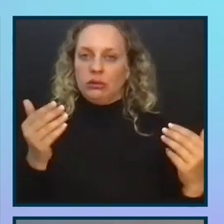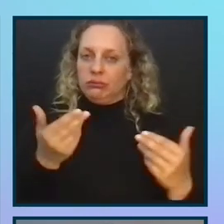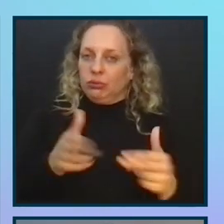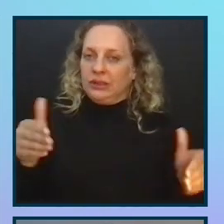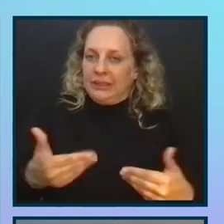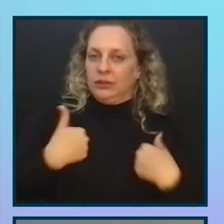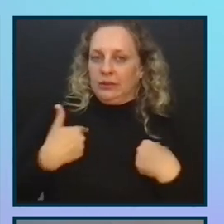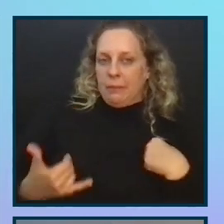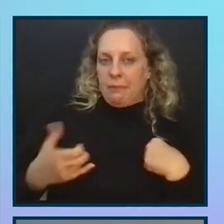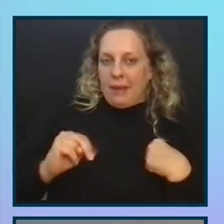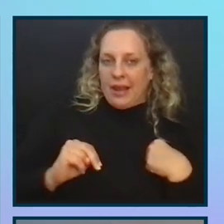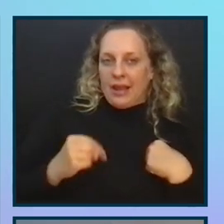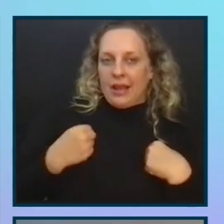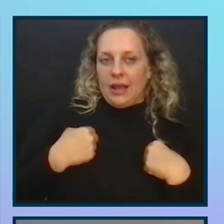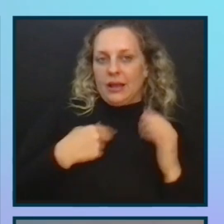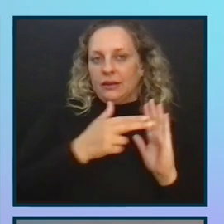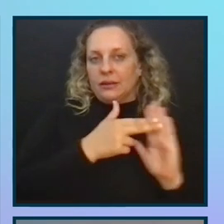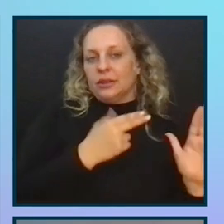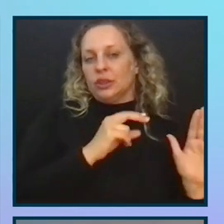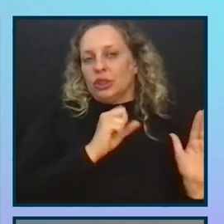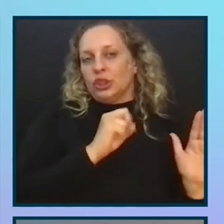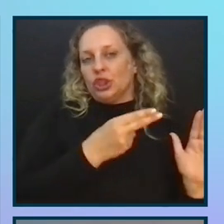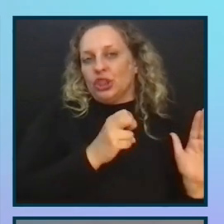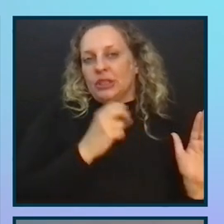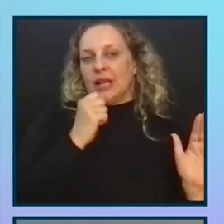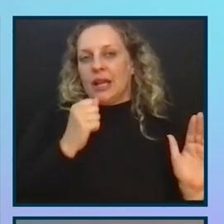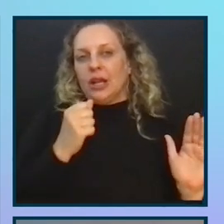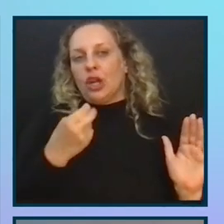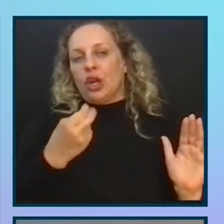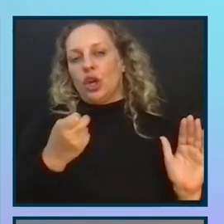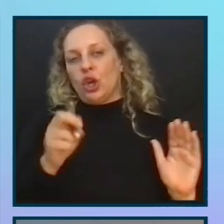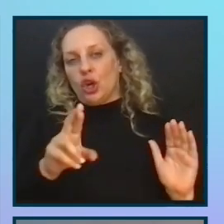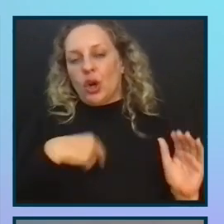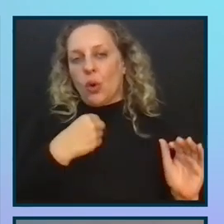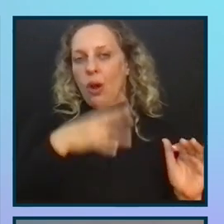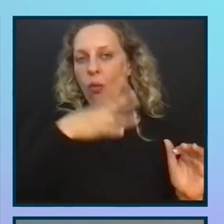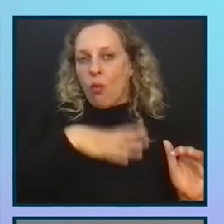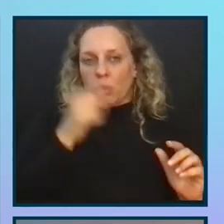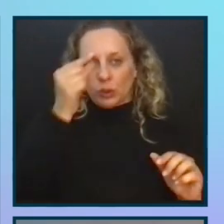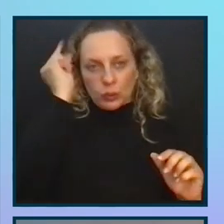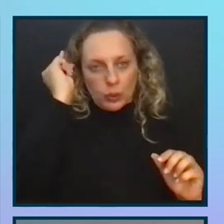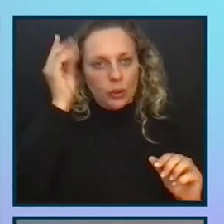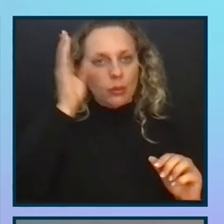I'm Meghan. My pronouns are she, her. I'm a white woman with short brown hair,